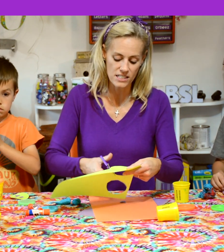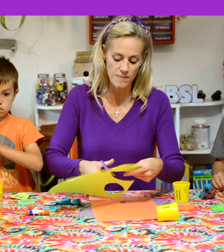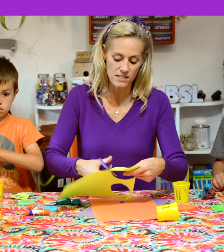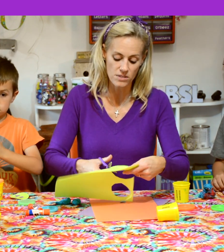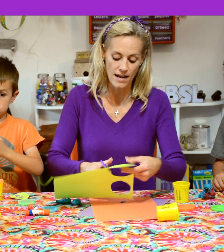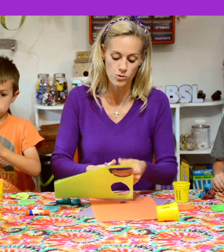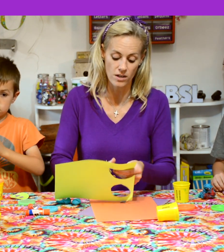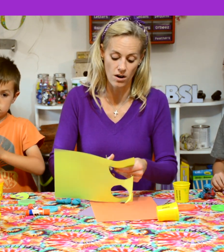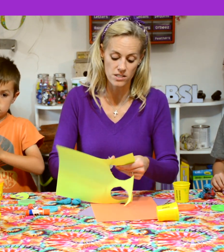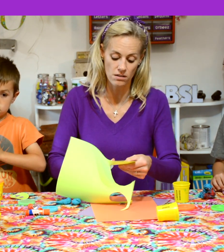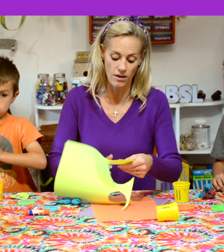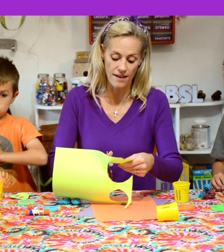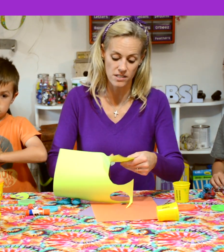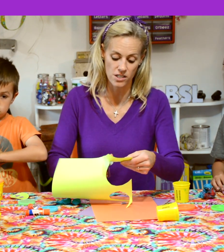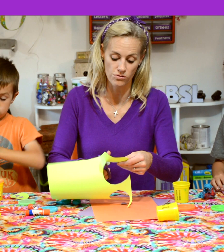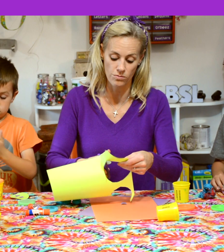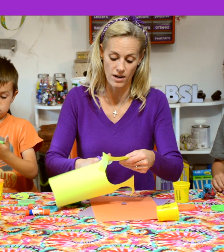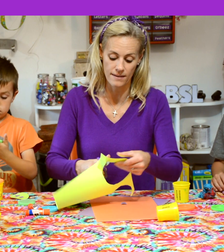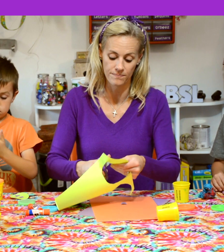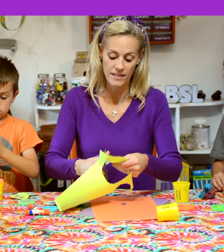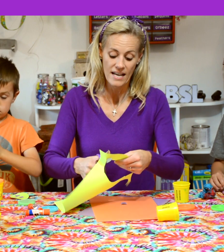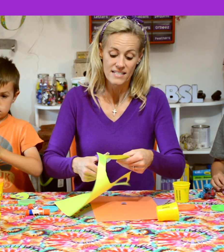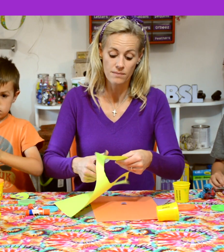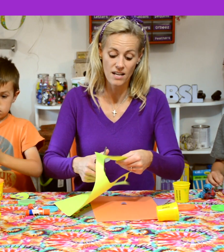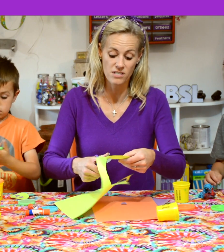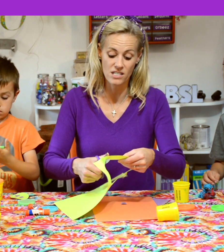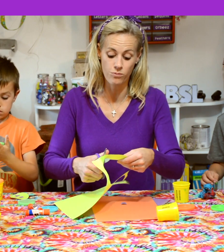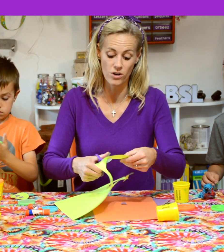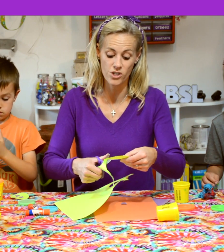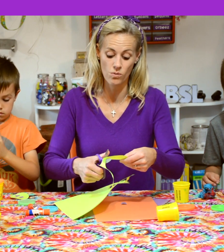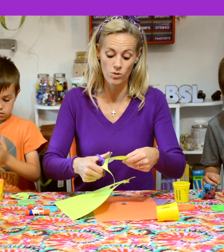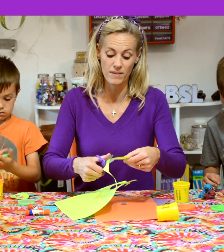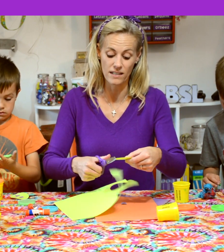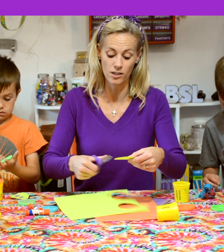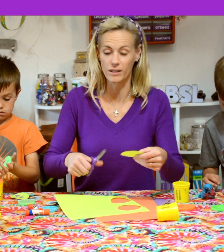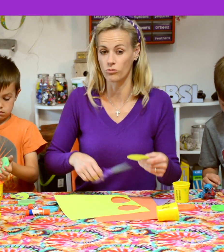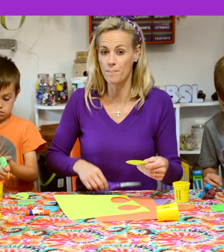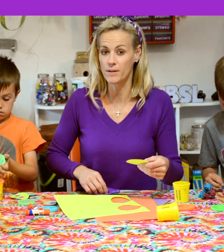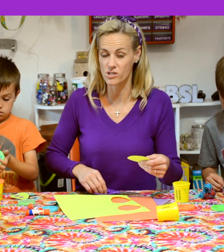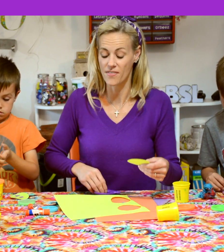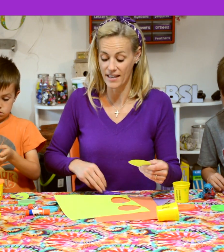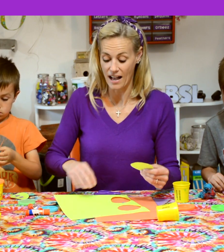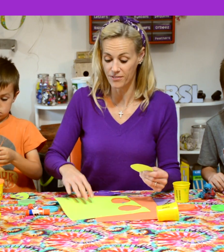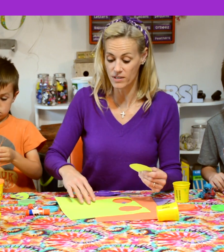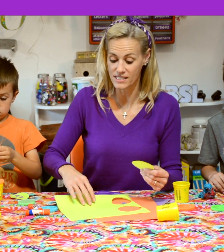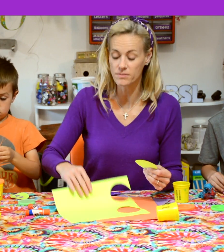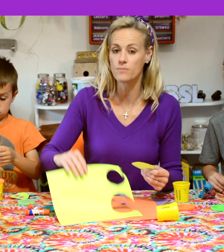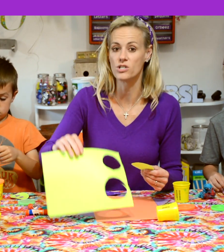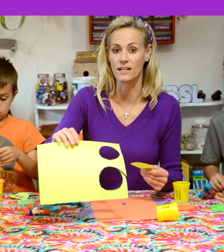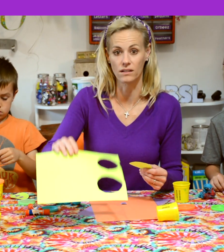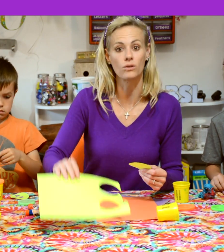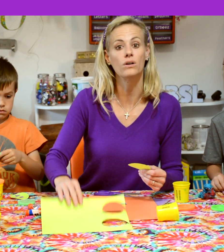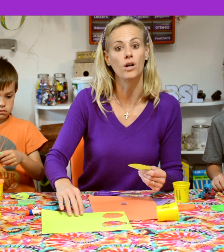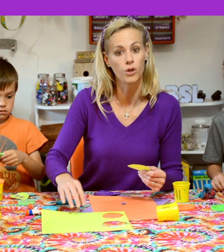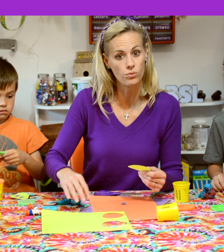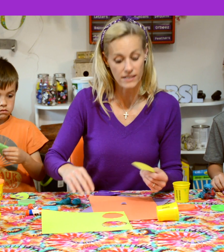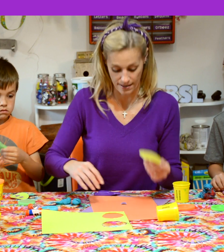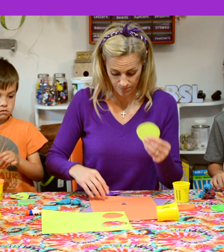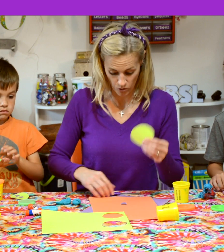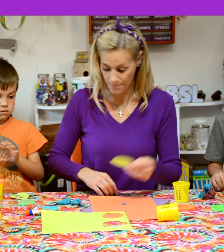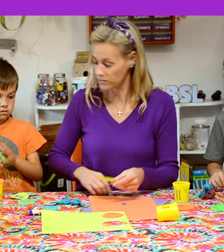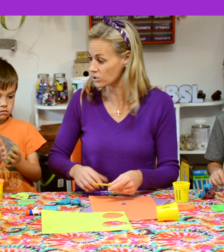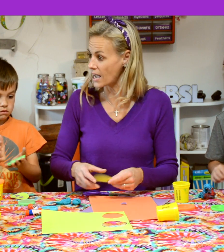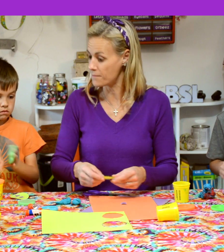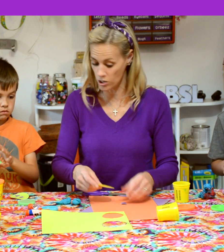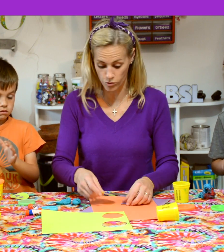this and spent some time doing arts and crafts in his room, right? Sometimes it's important too when we're being a little bit grumpy, which I think Alfie was. Sometimes you need a little alone